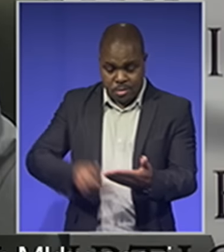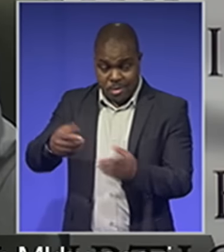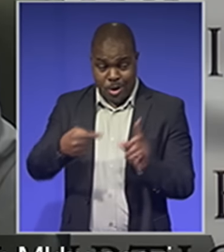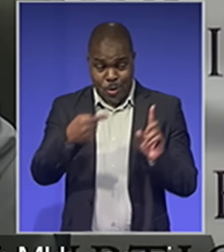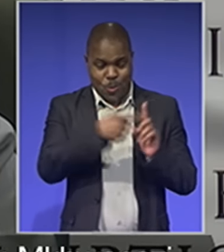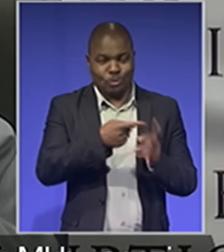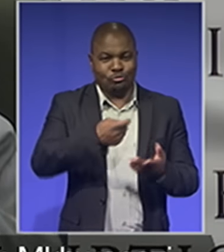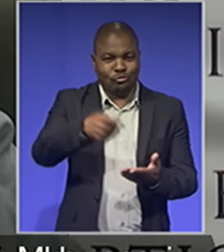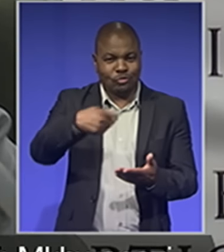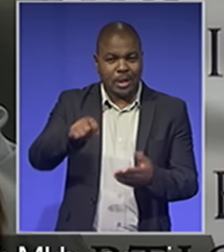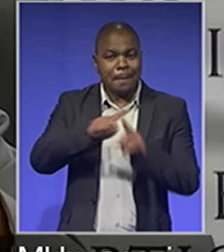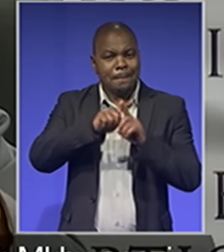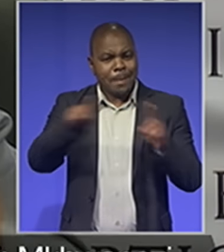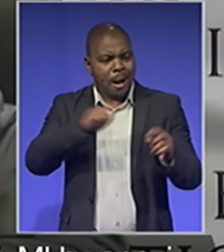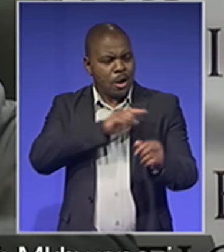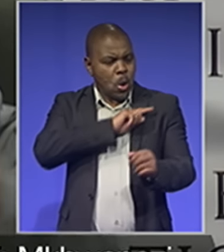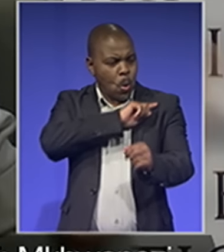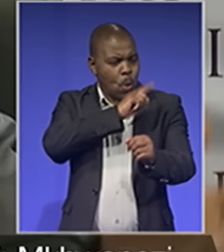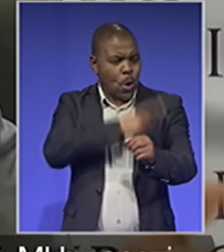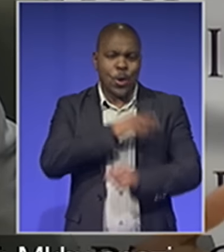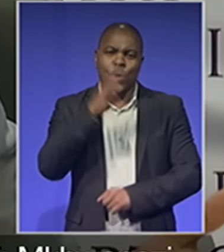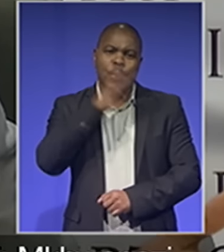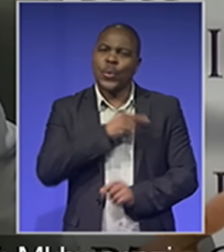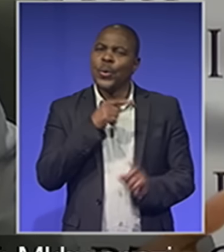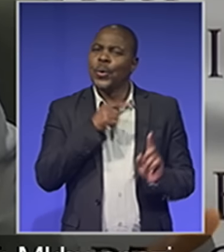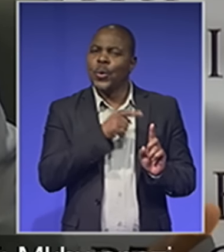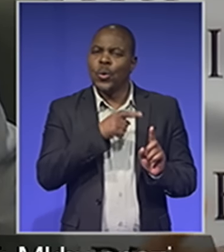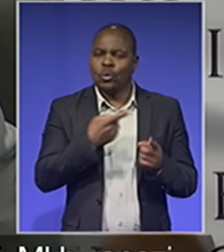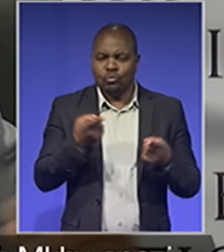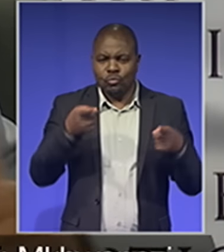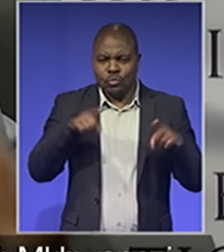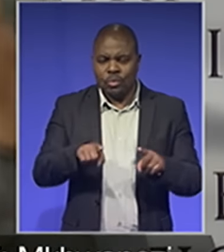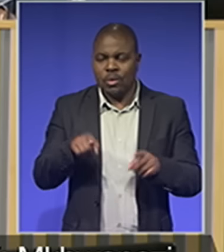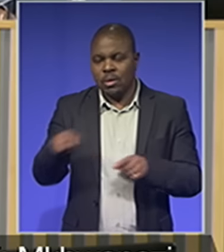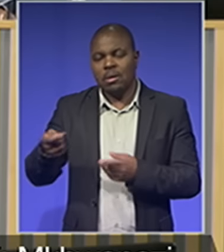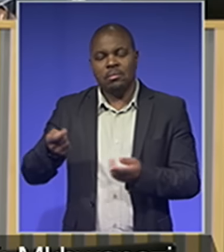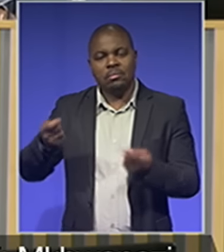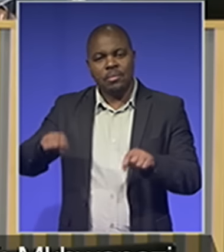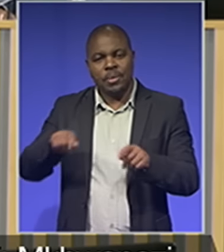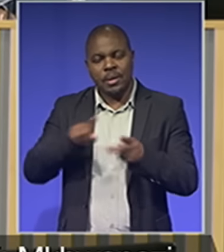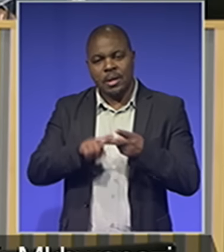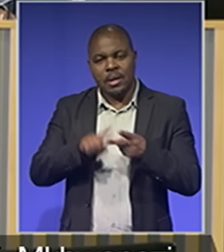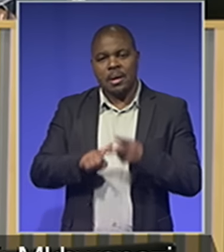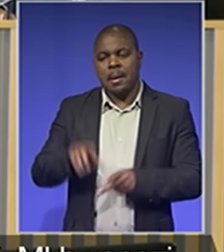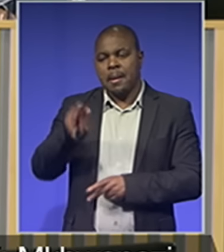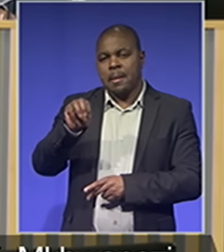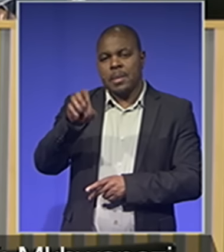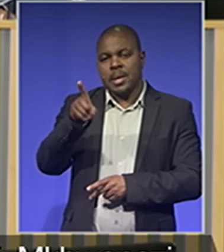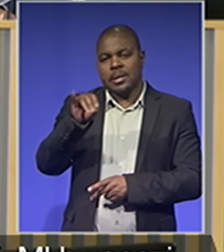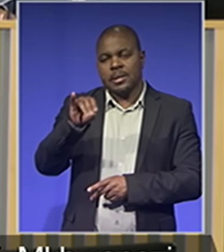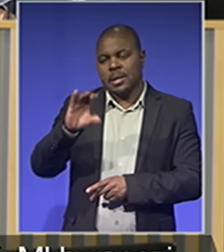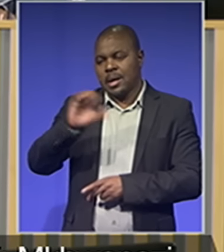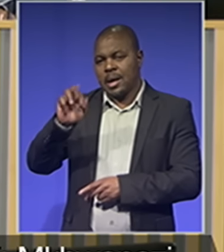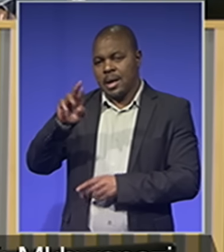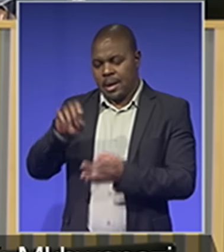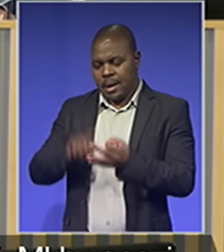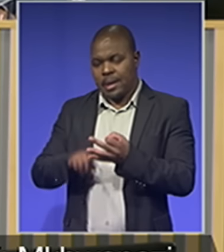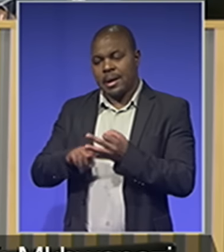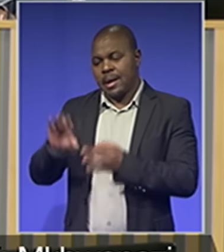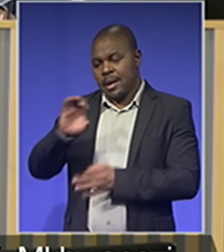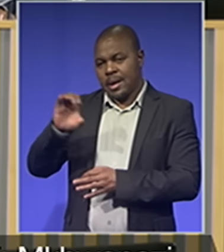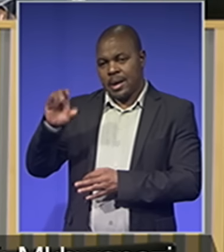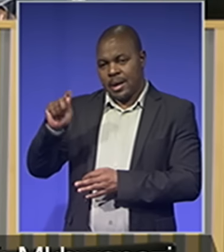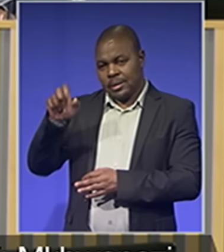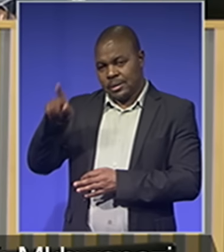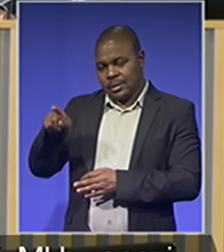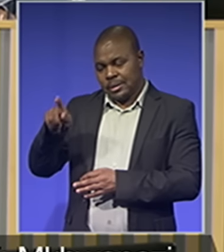yo o neng a sena dithata tsa go dira jalo magareng ga ditlamo tsa Medicare le Cat VIP Protection Services di